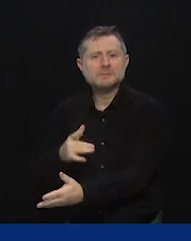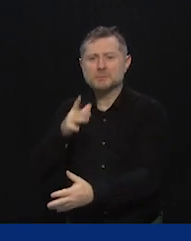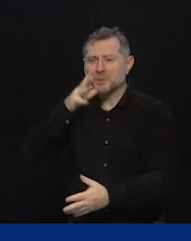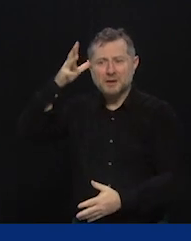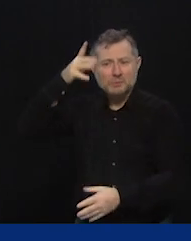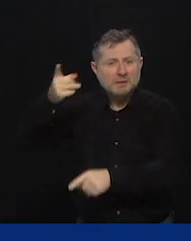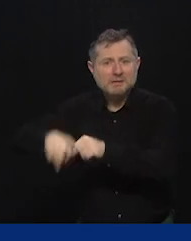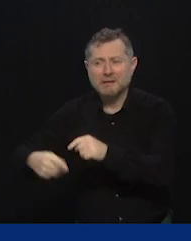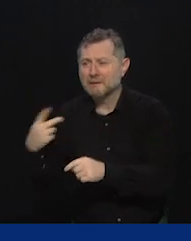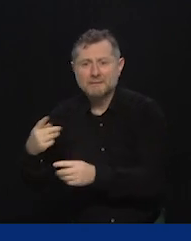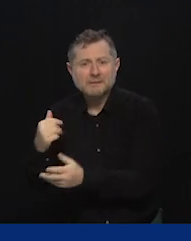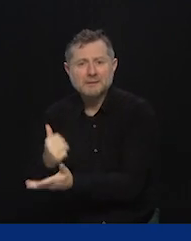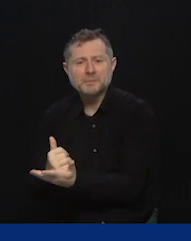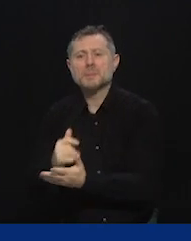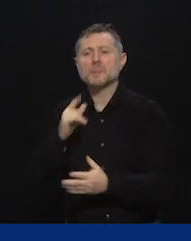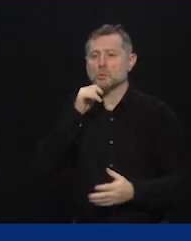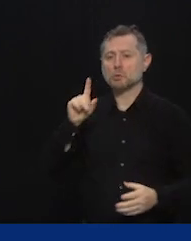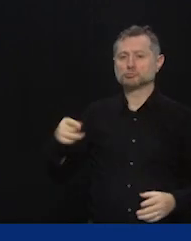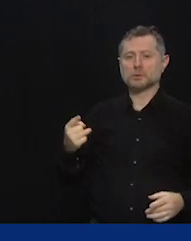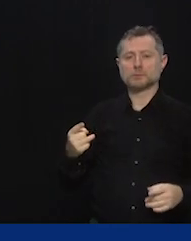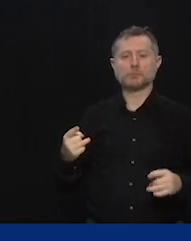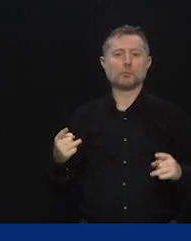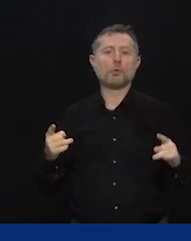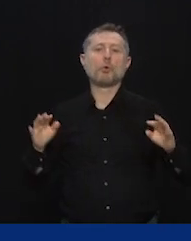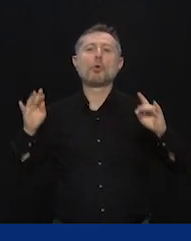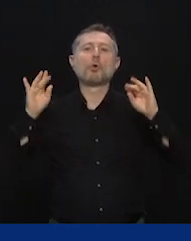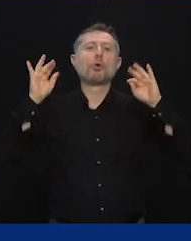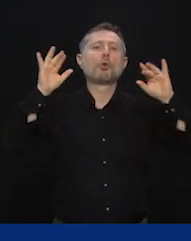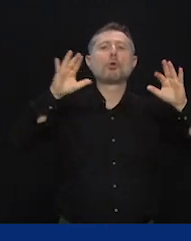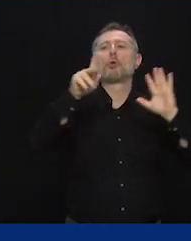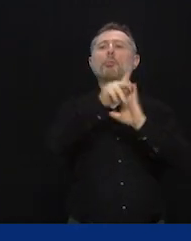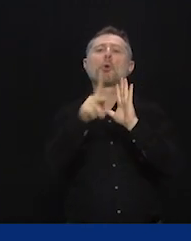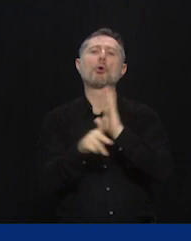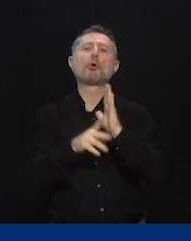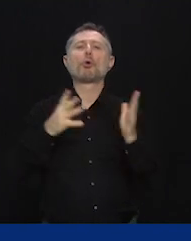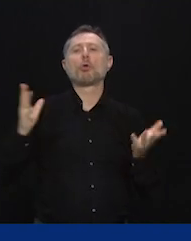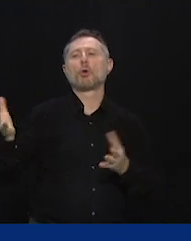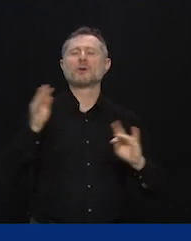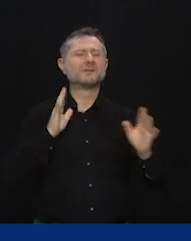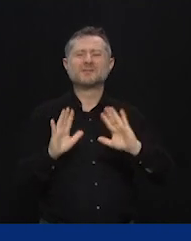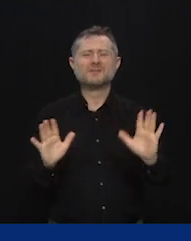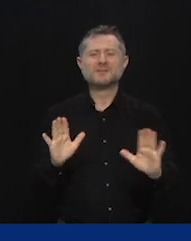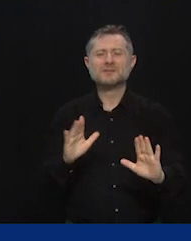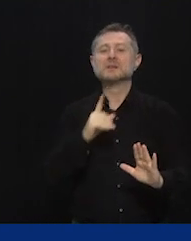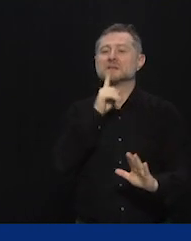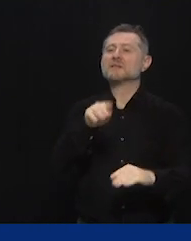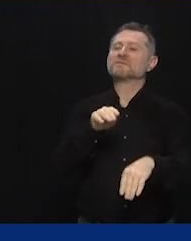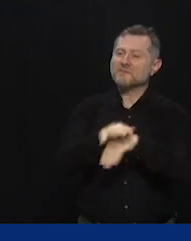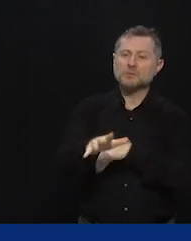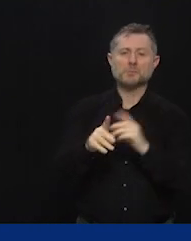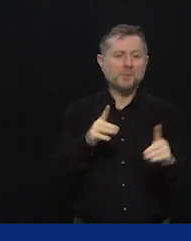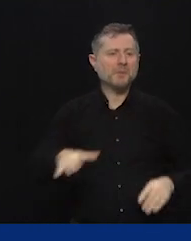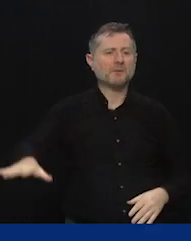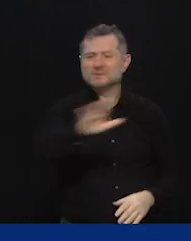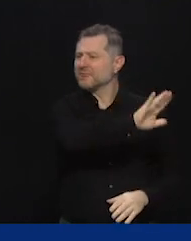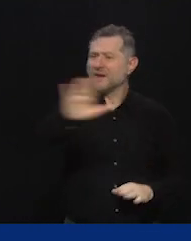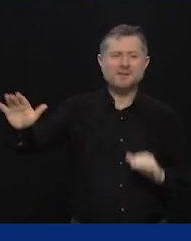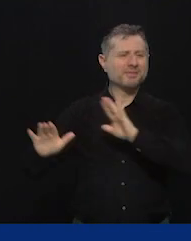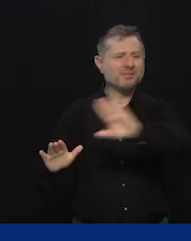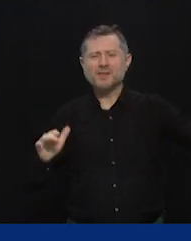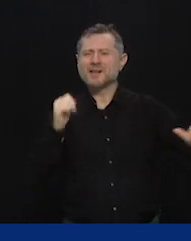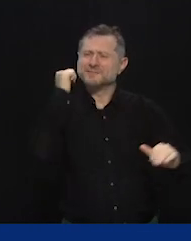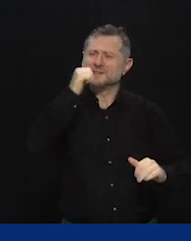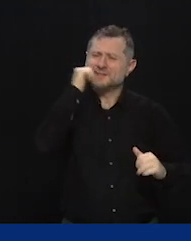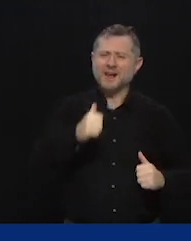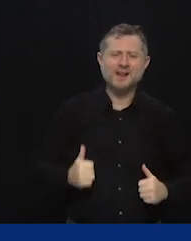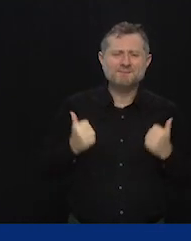can contemplate. It is something that's affecting people's lives every single day. And just you think of older parents as well and older individuals. I